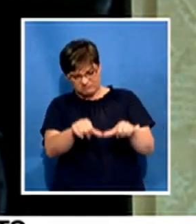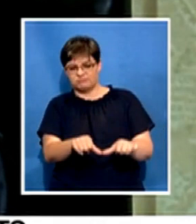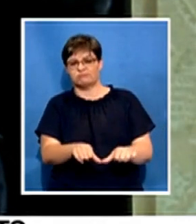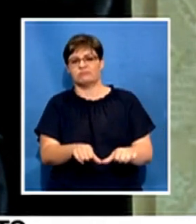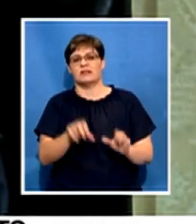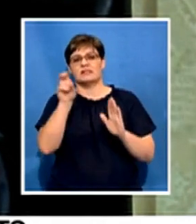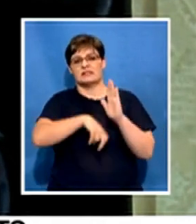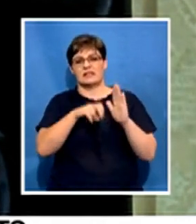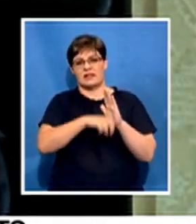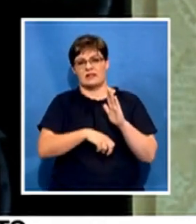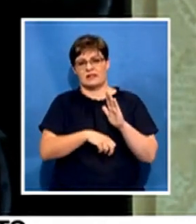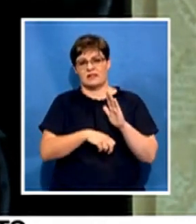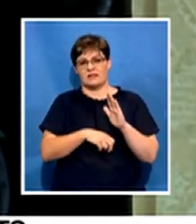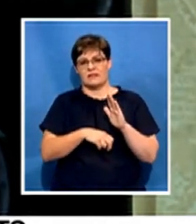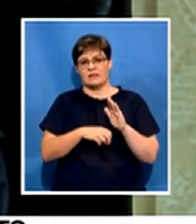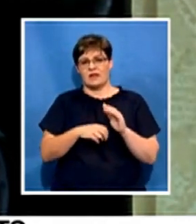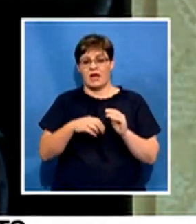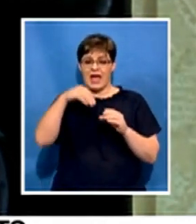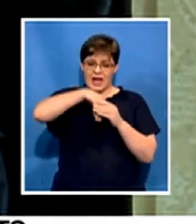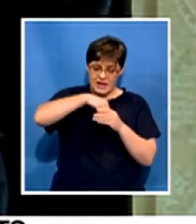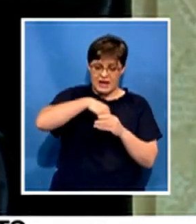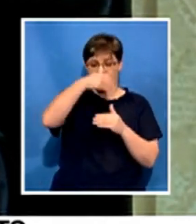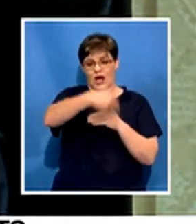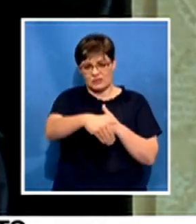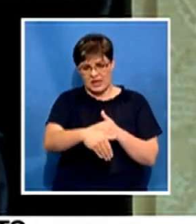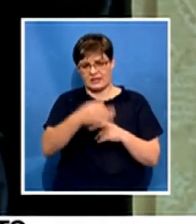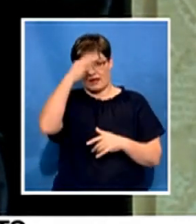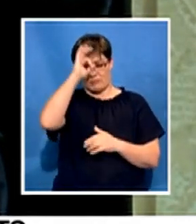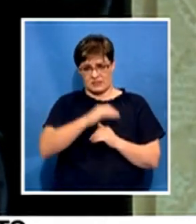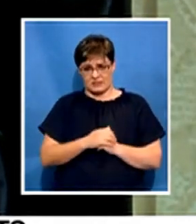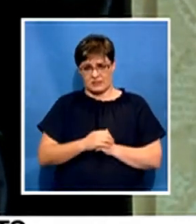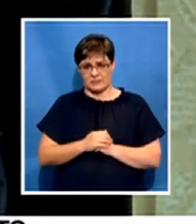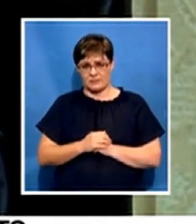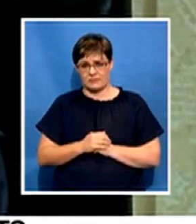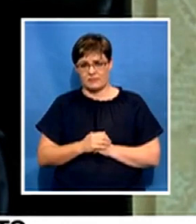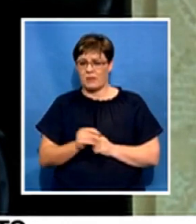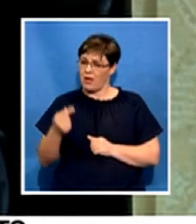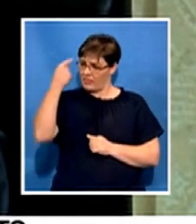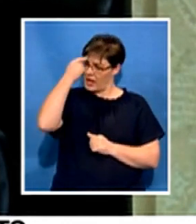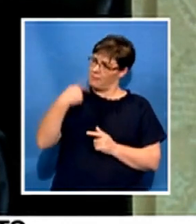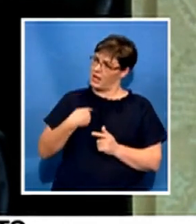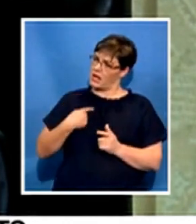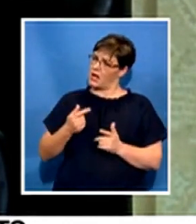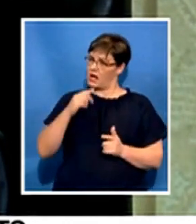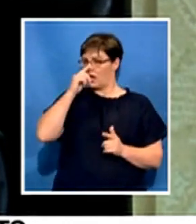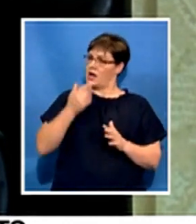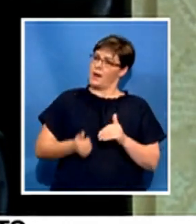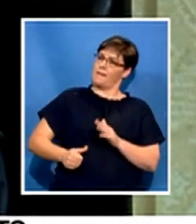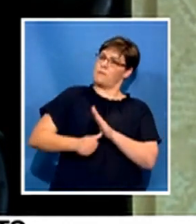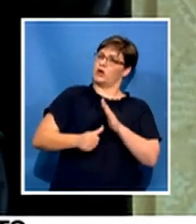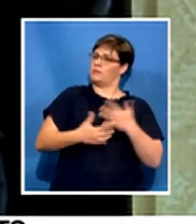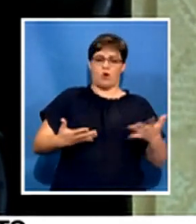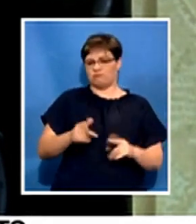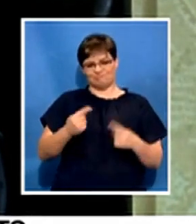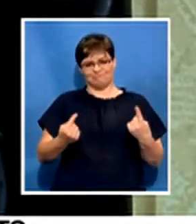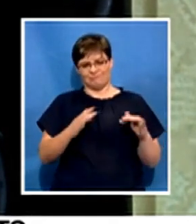the government, and that no one is above the law. We reiterate our call for centralization